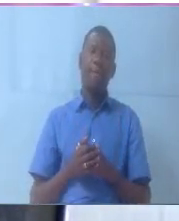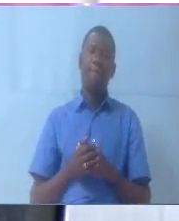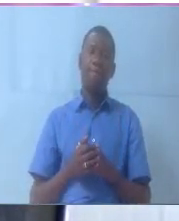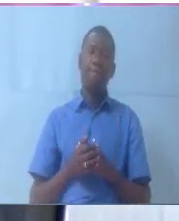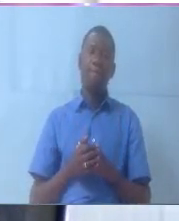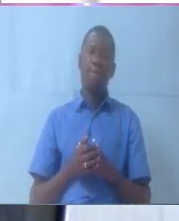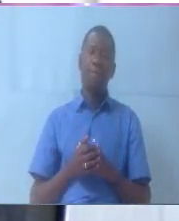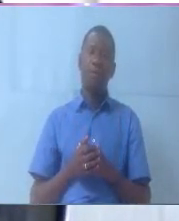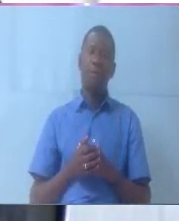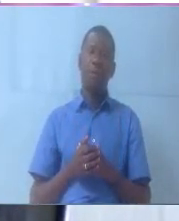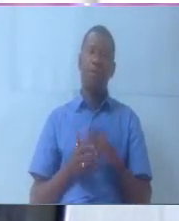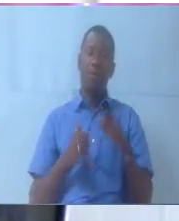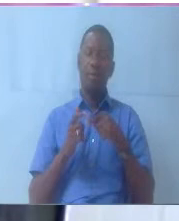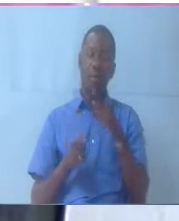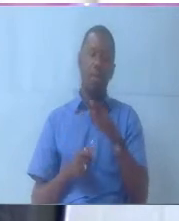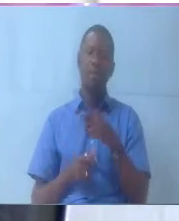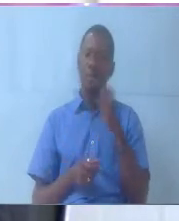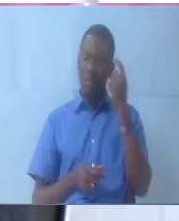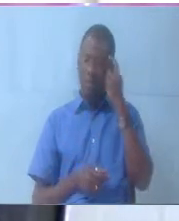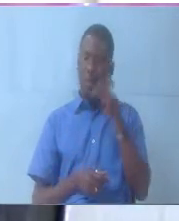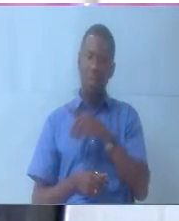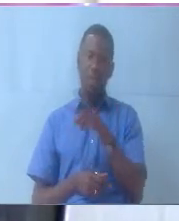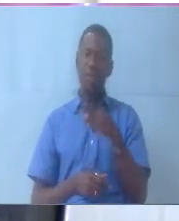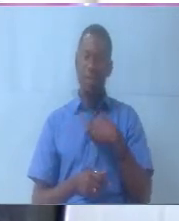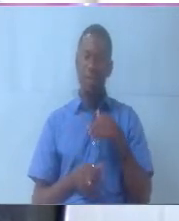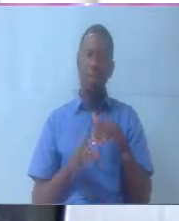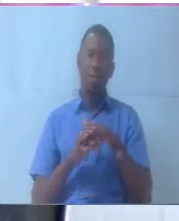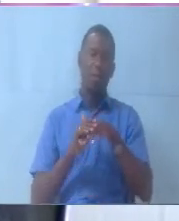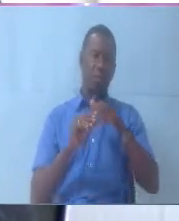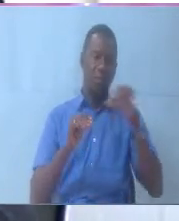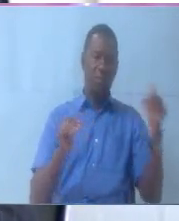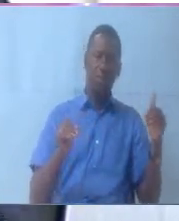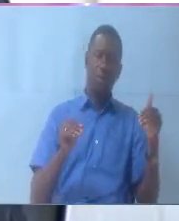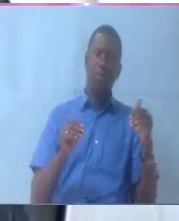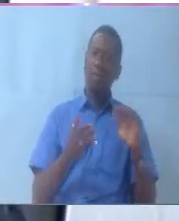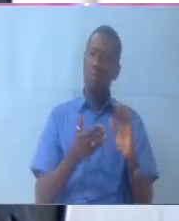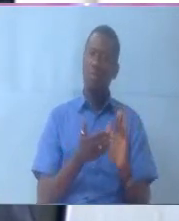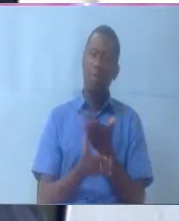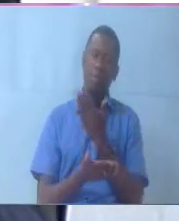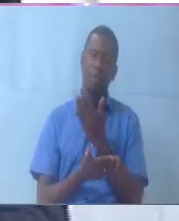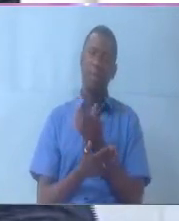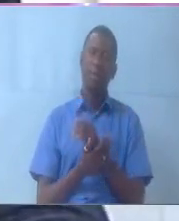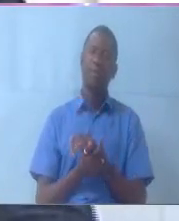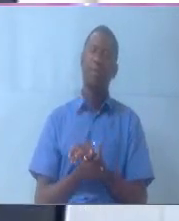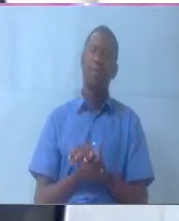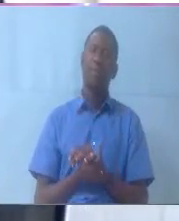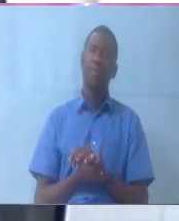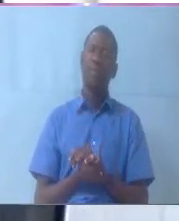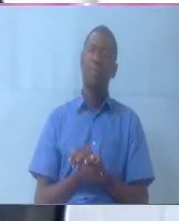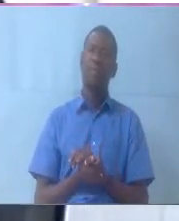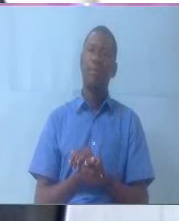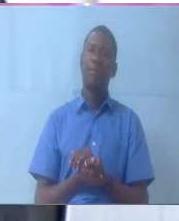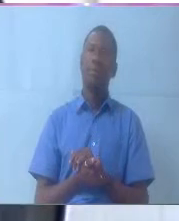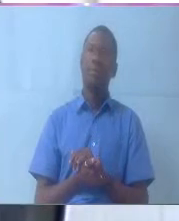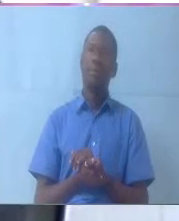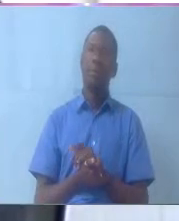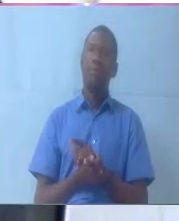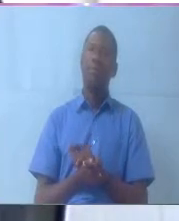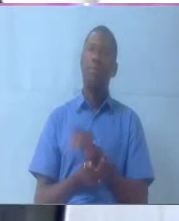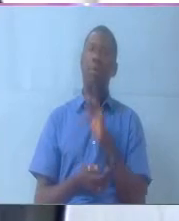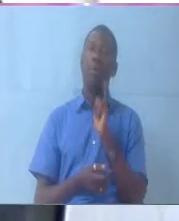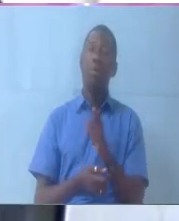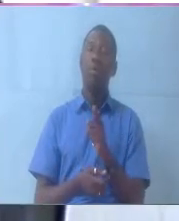was, they withdrew the charge. Bitu inatawo tumirole bonding kang ya buruka. But interestingly, in that trial,